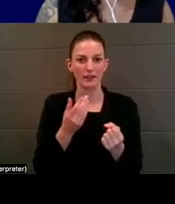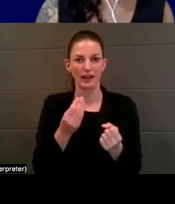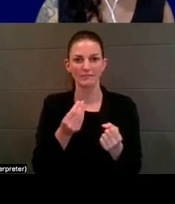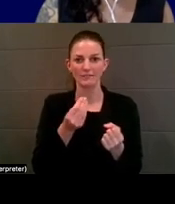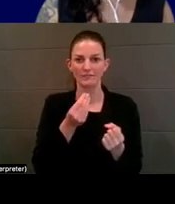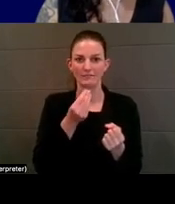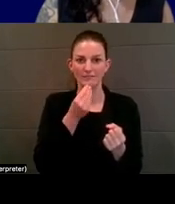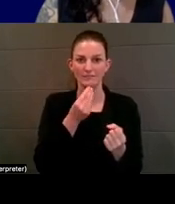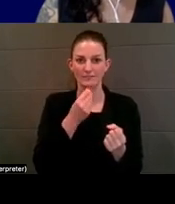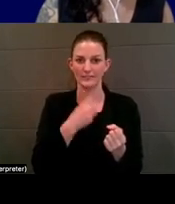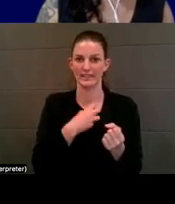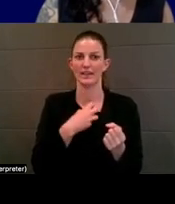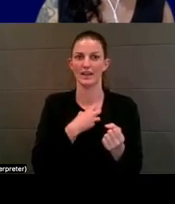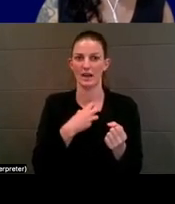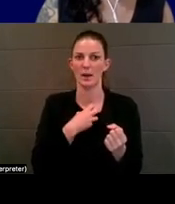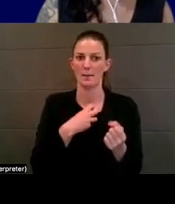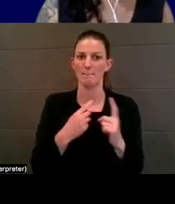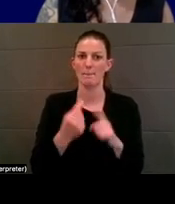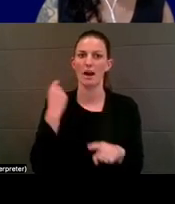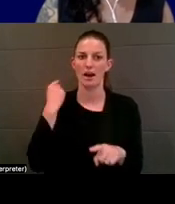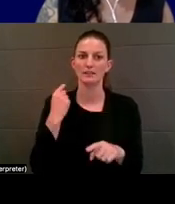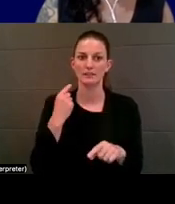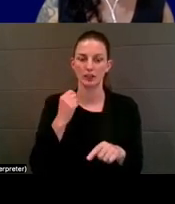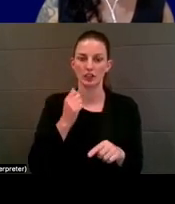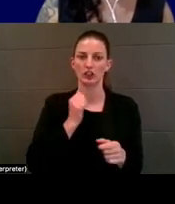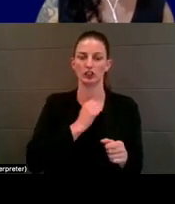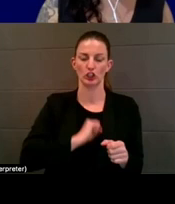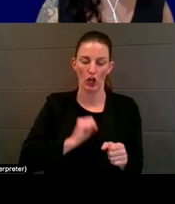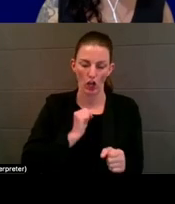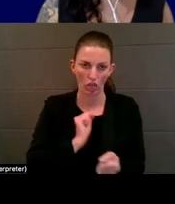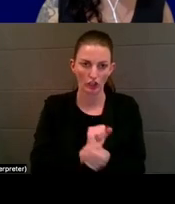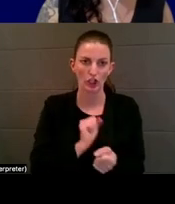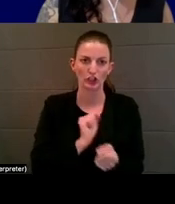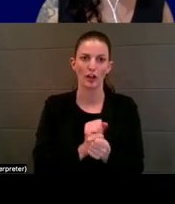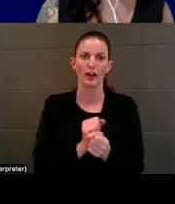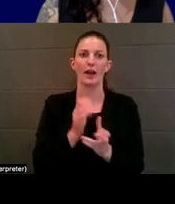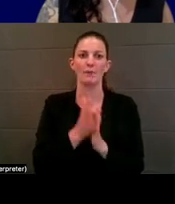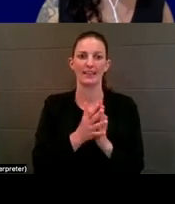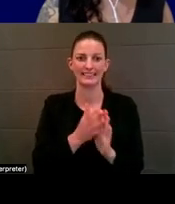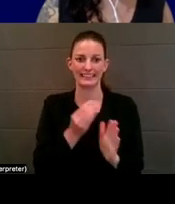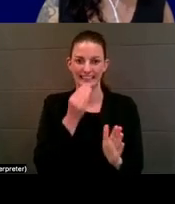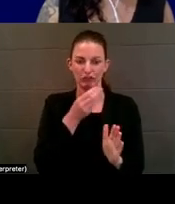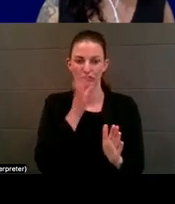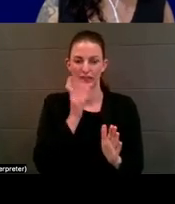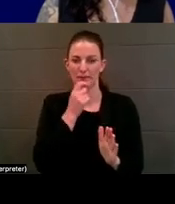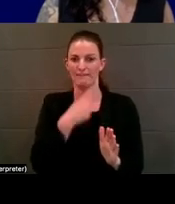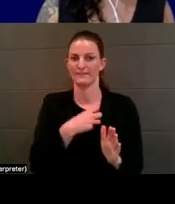has had a series of choking episodes as he's learned to eat, which has built this fear around eating and drinking.